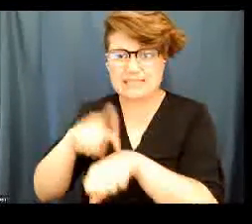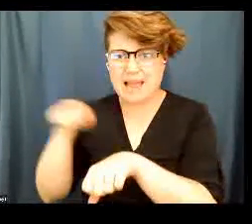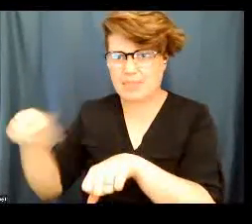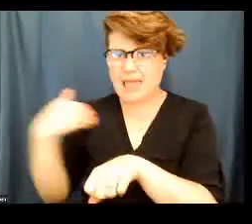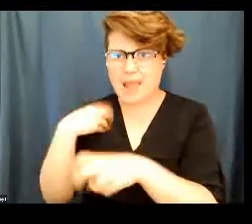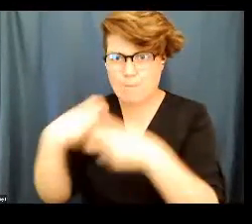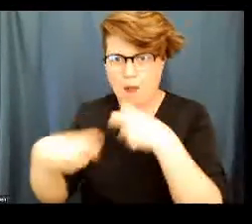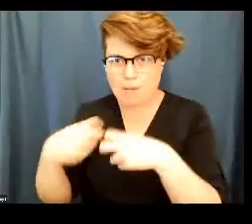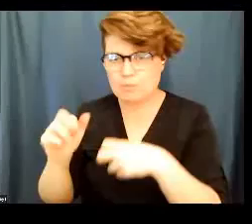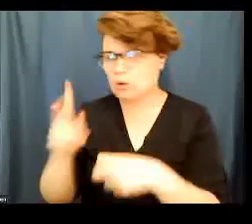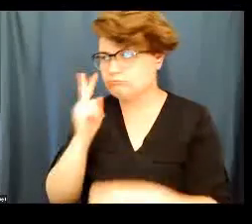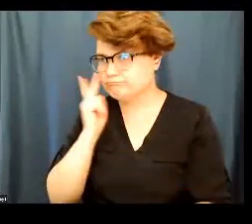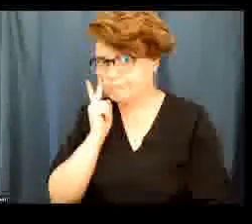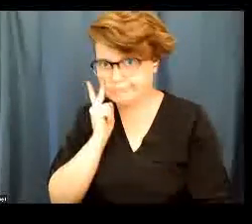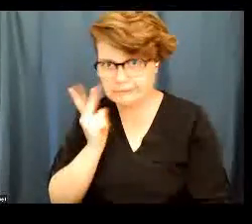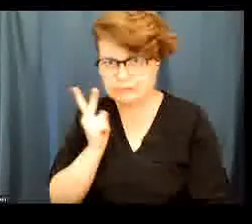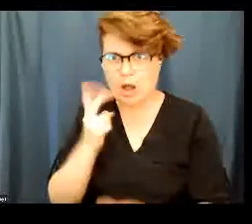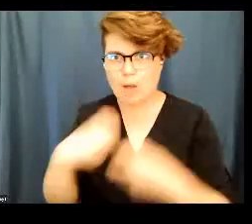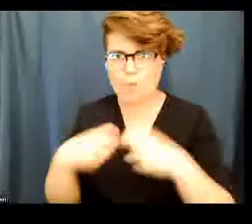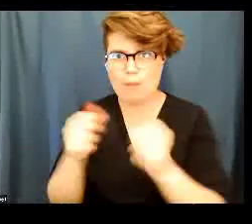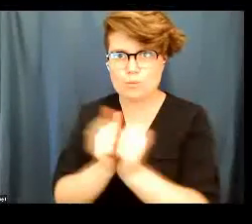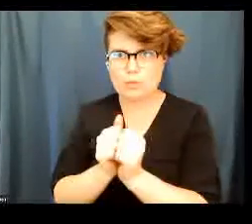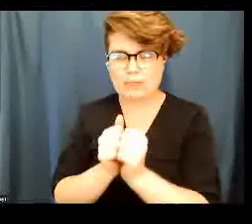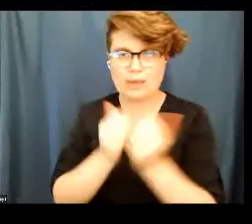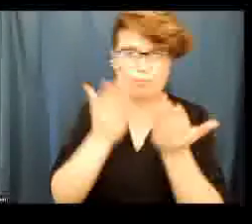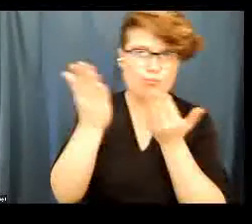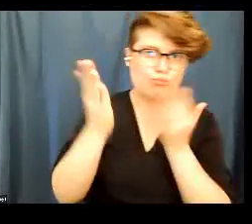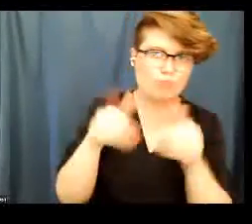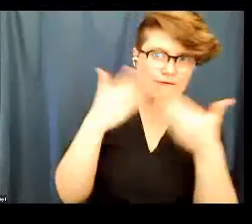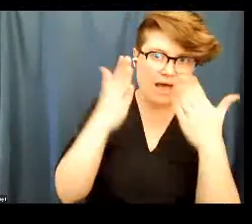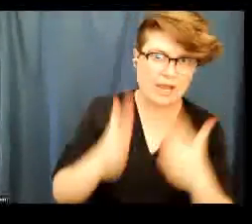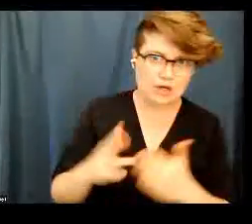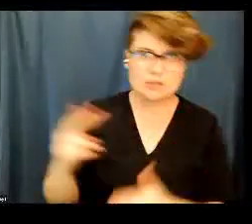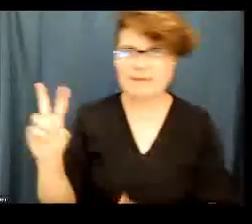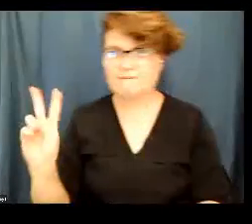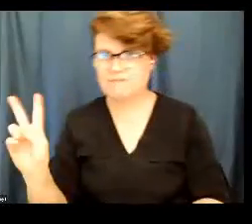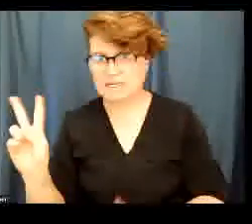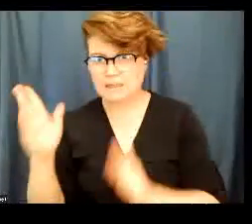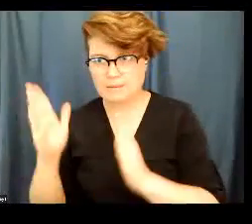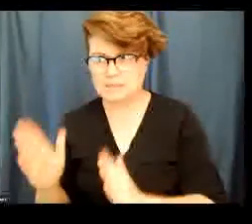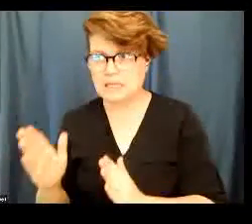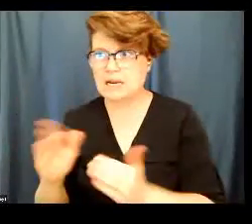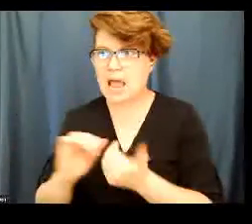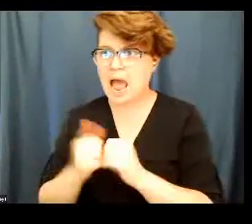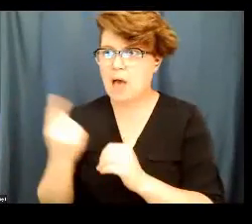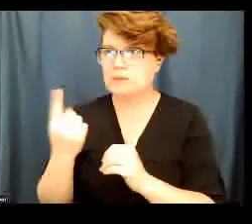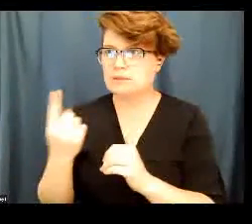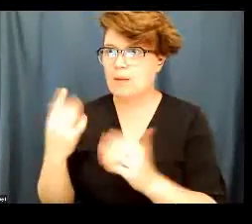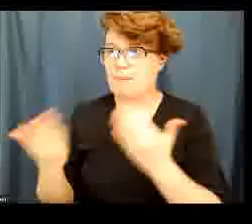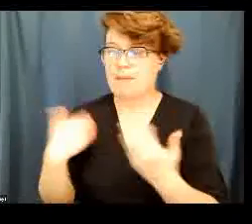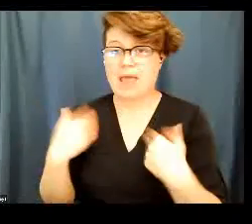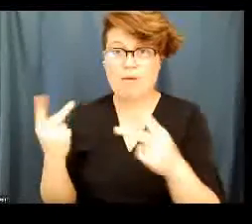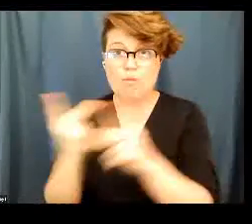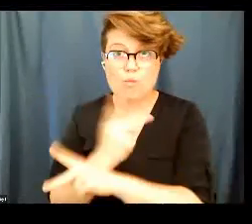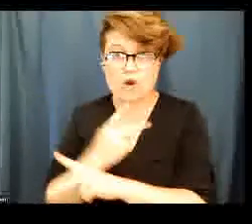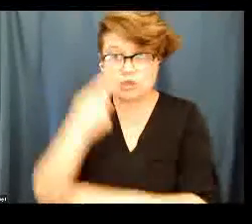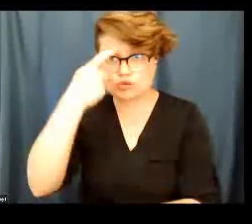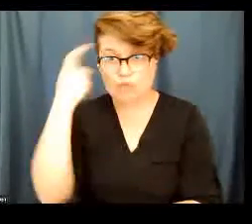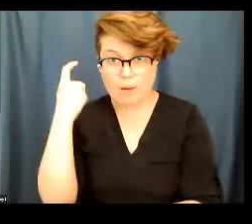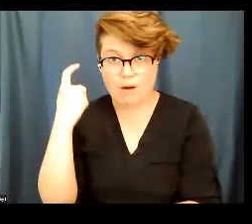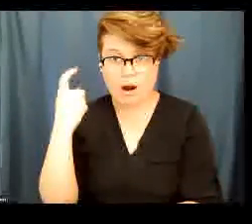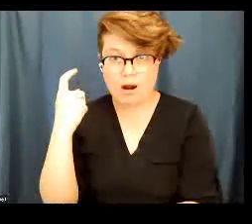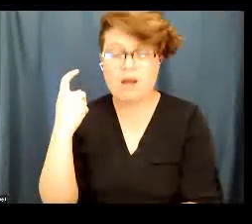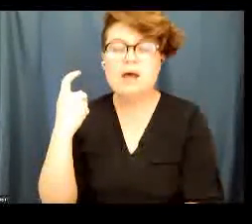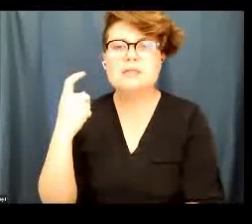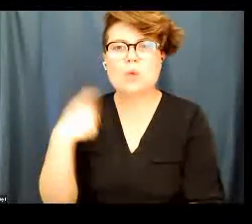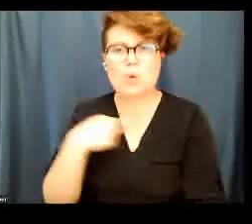between particular service providers and victims and how maybe someone was re-traumatized. So we're going to want to look at that. Is that